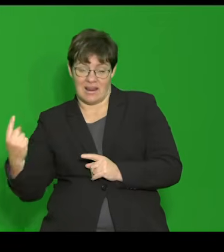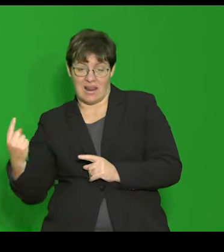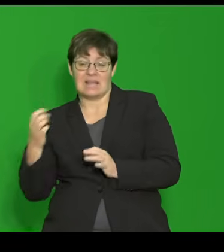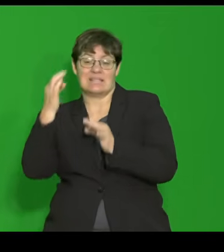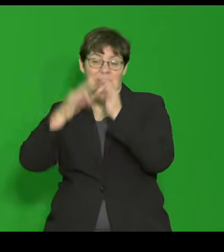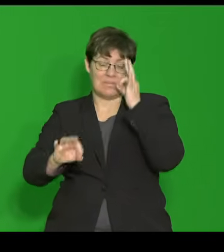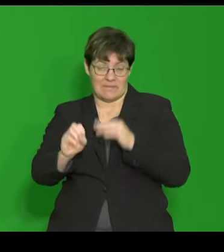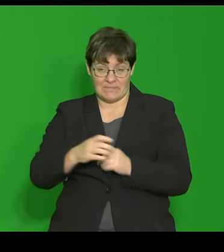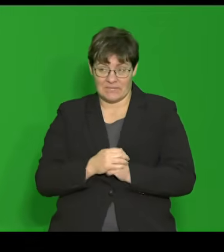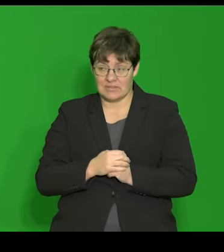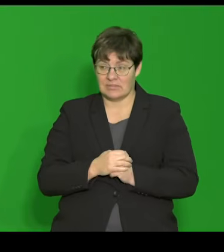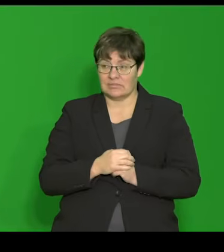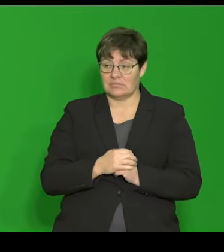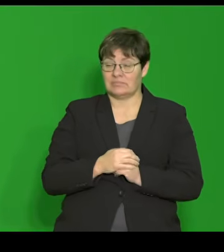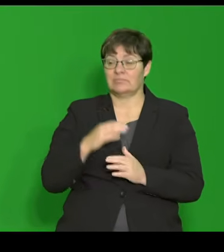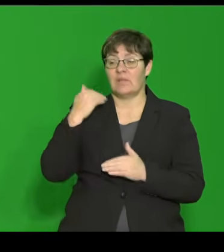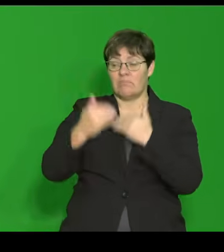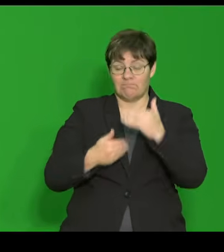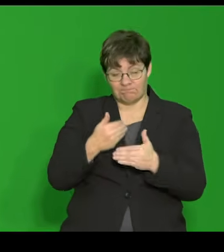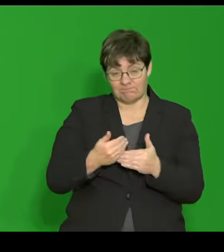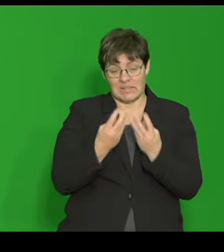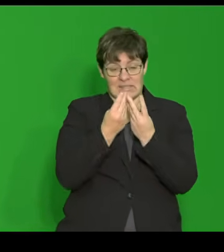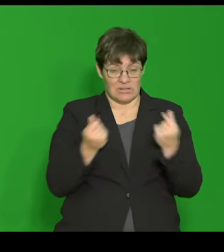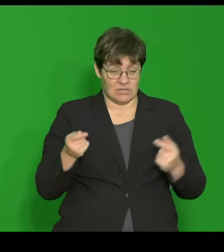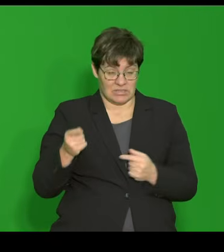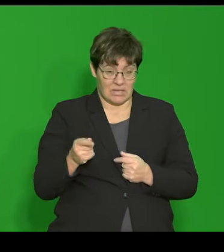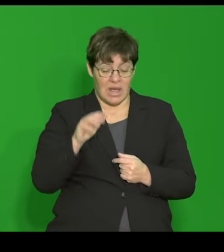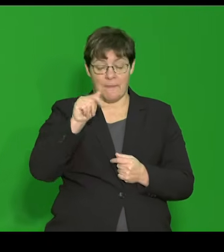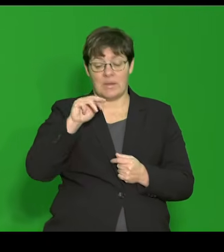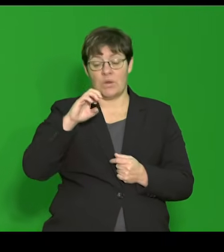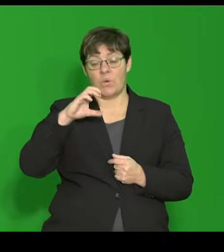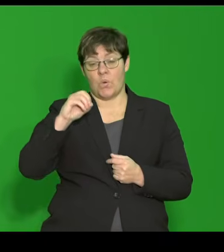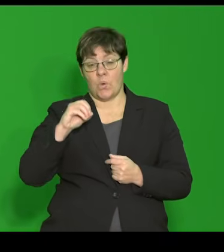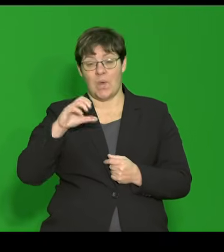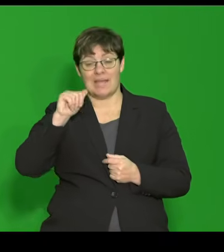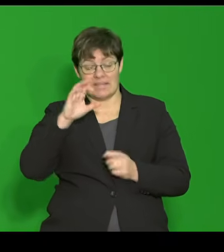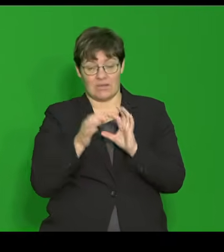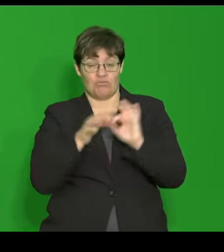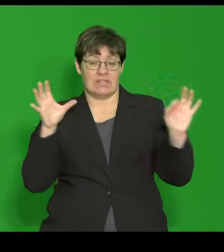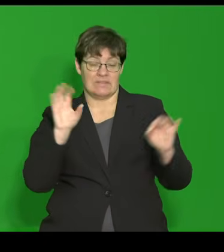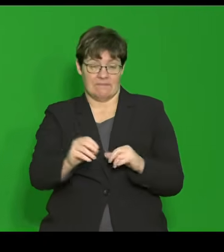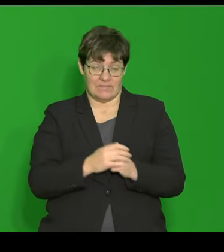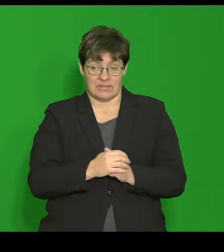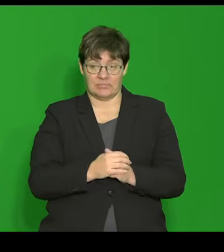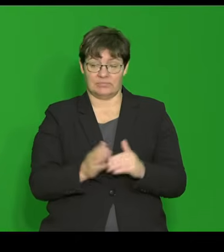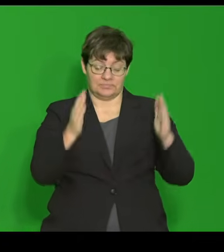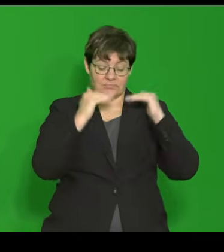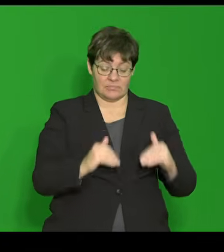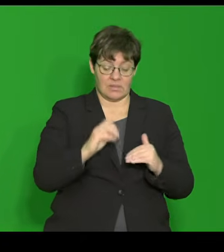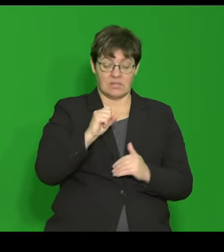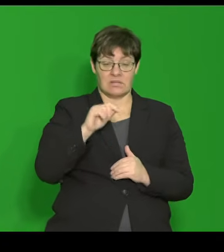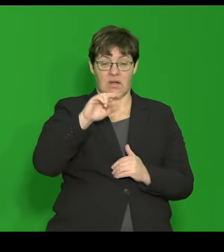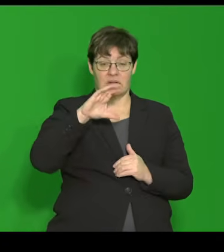monomers called amino acids. And so that completes the protein digestion, where amino acids are released.